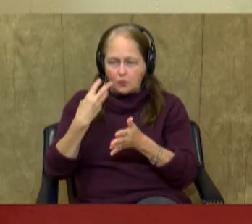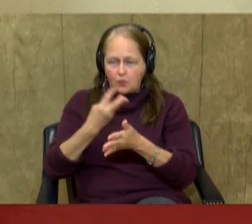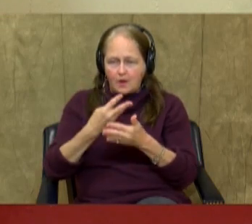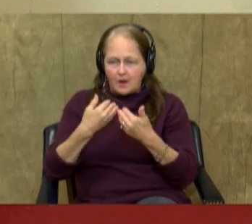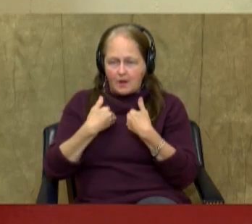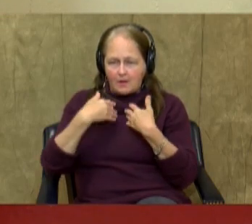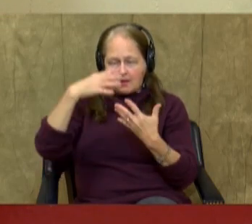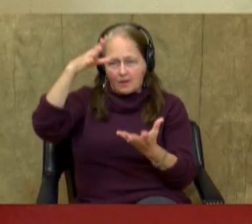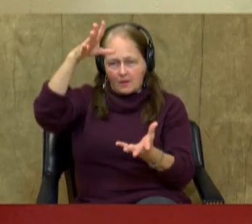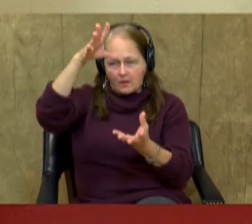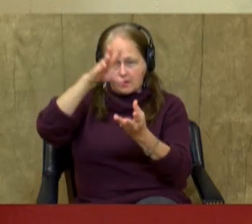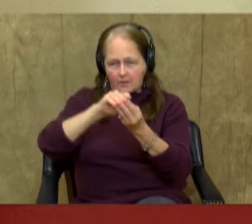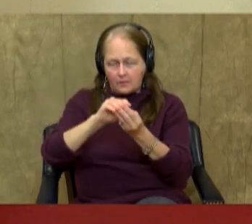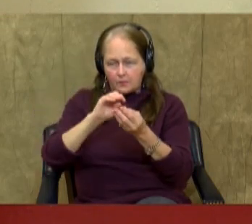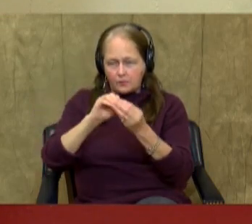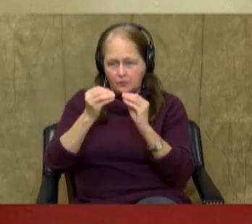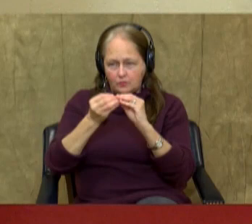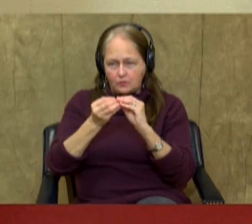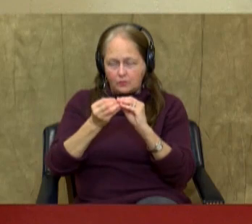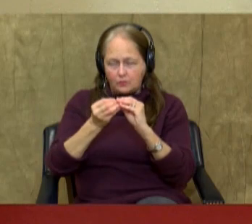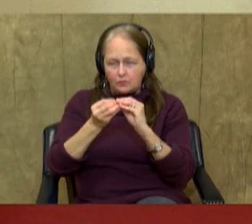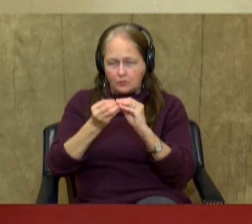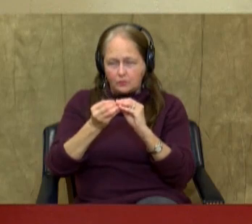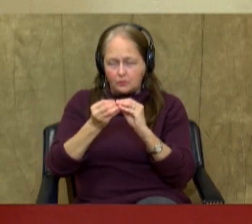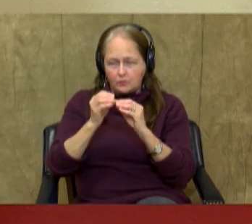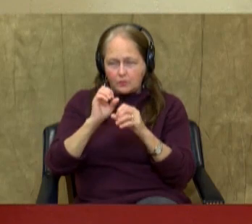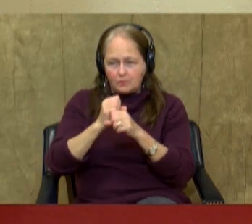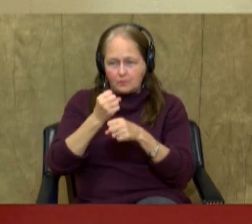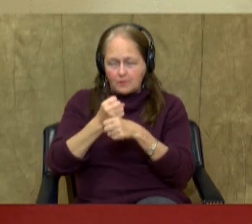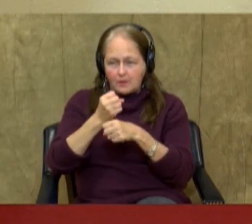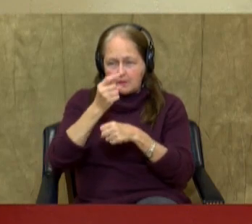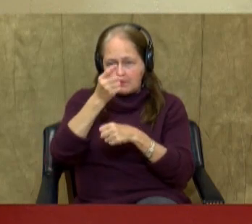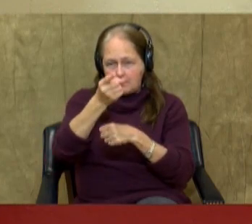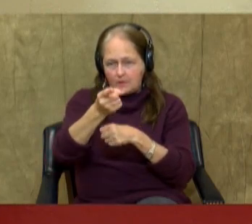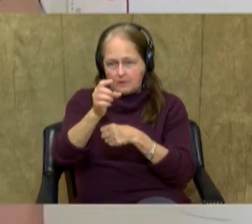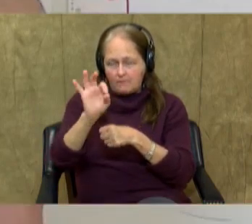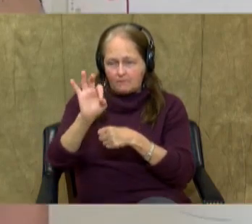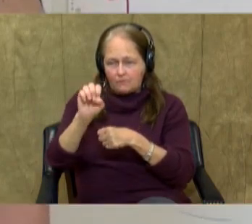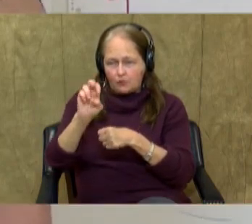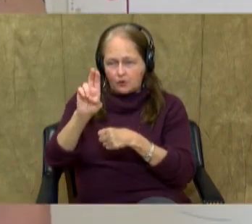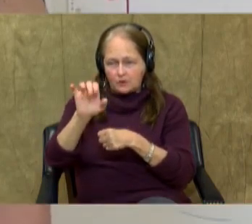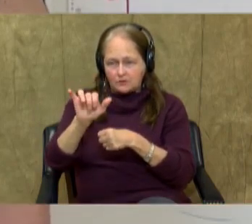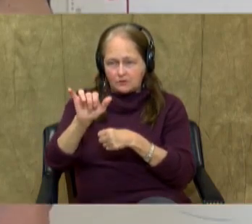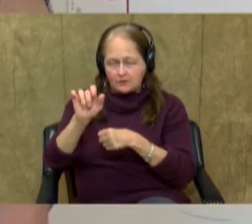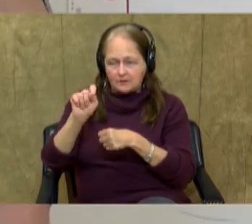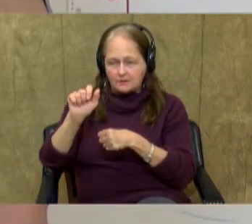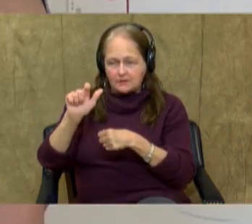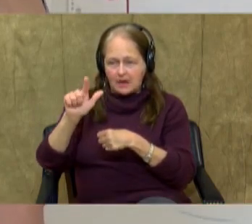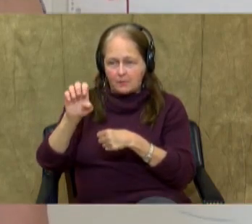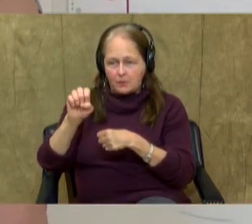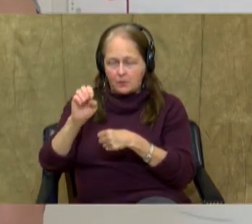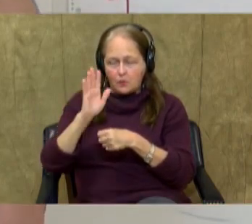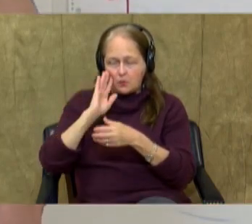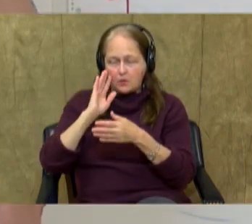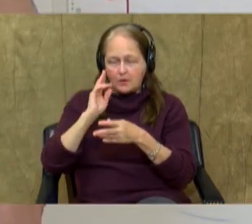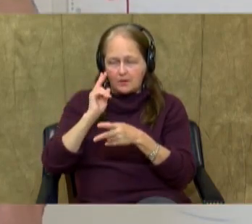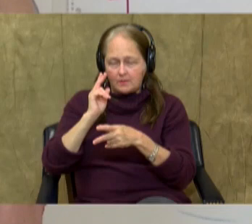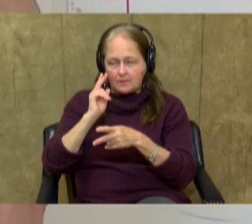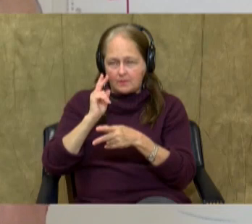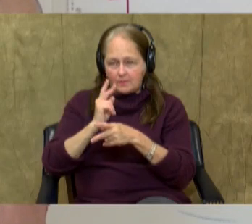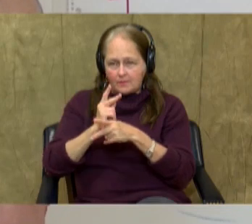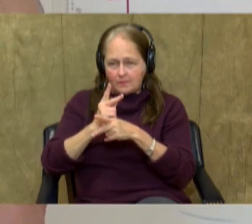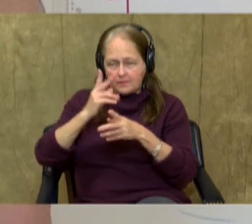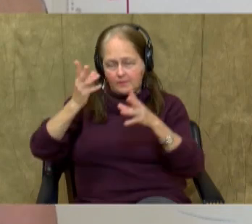could add up all these numbers. And you do, when you make a frequency table, if they give you the amount of students in the problem, you would want to go back